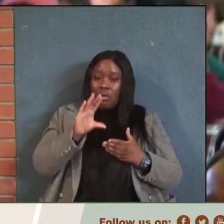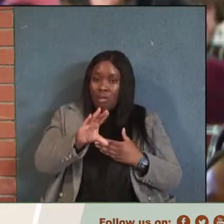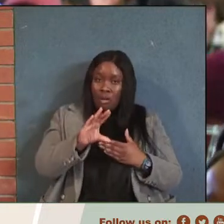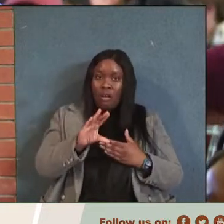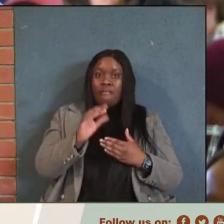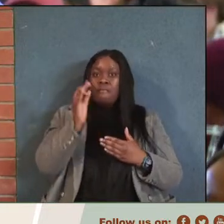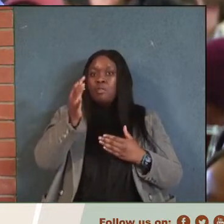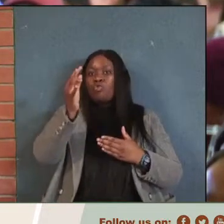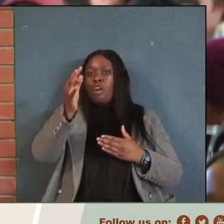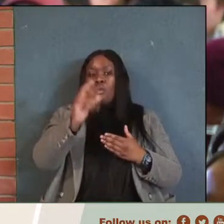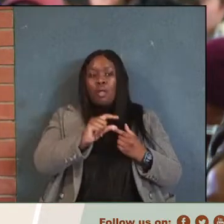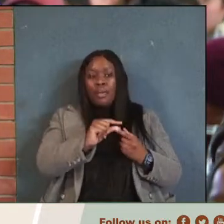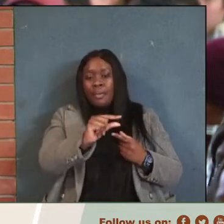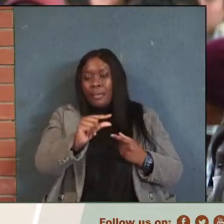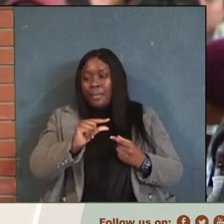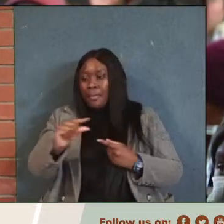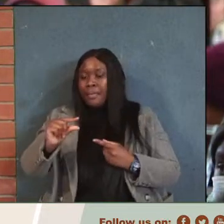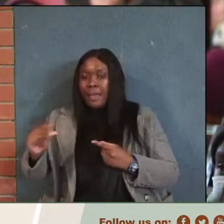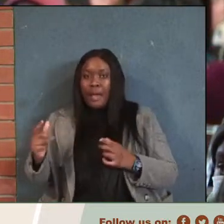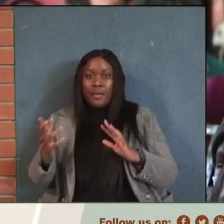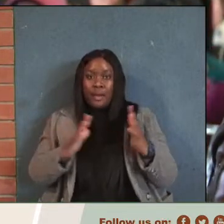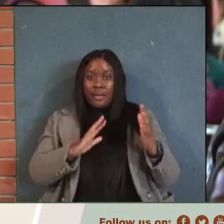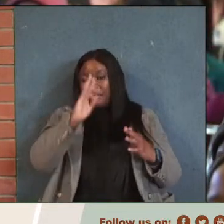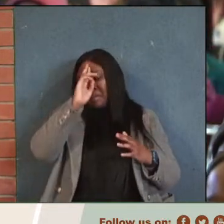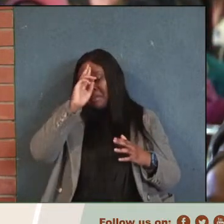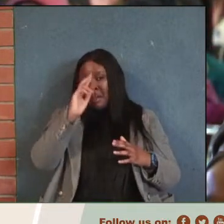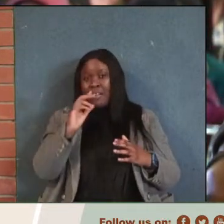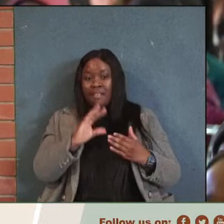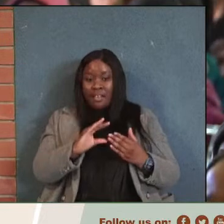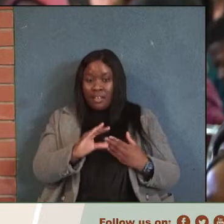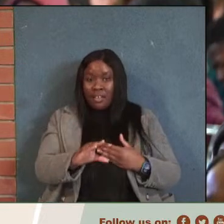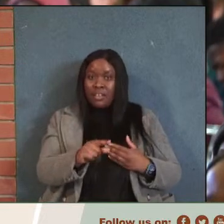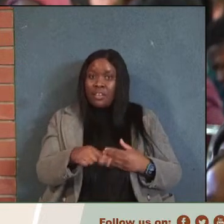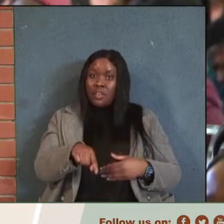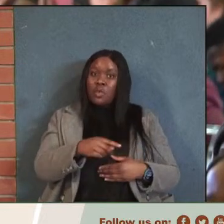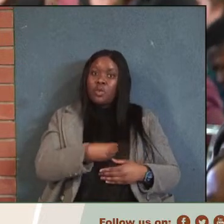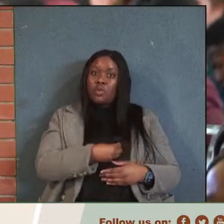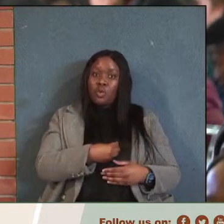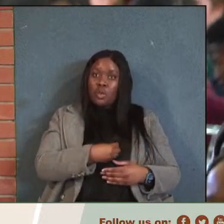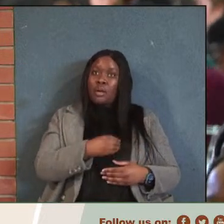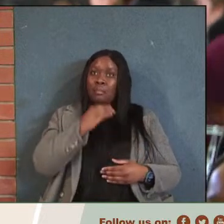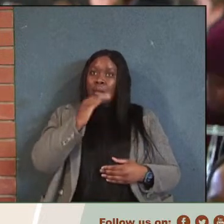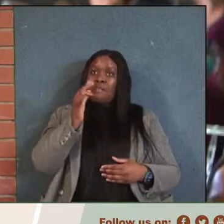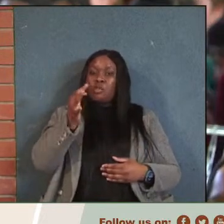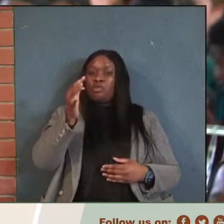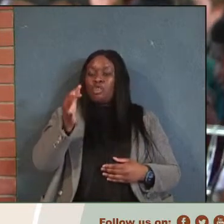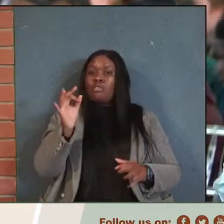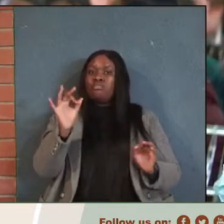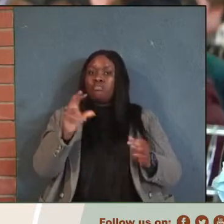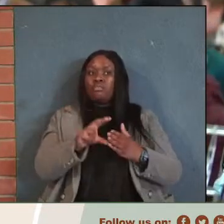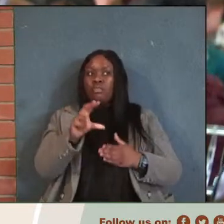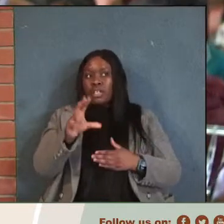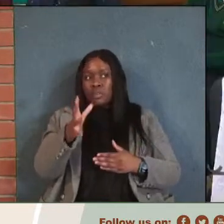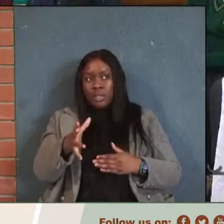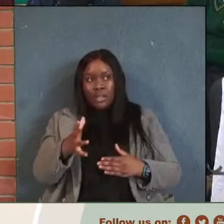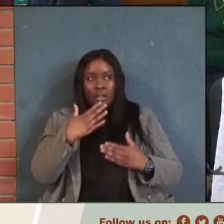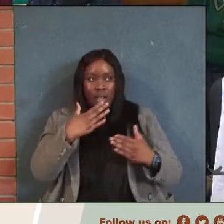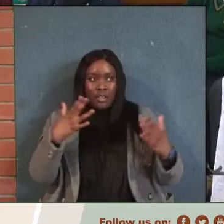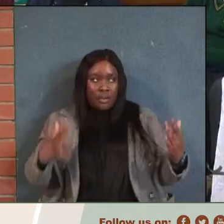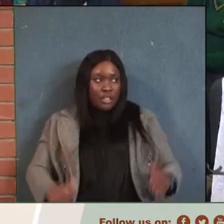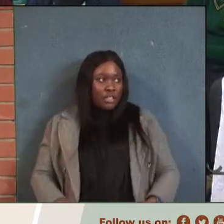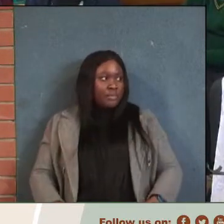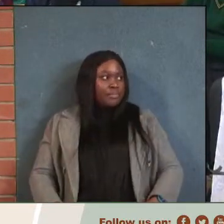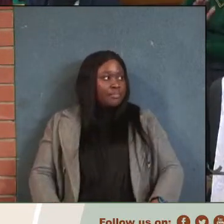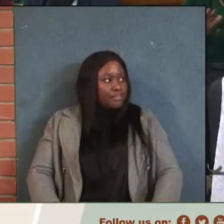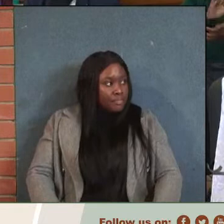Remember this, investing in the youth is investing in the future. South Africa is nothing without its youth. I thank you.